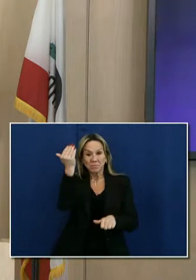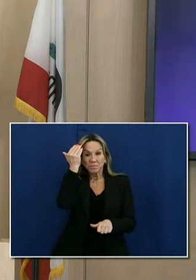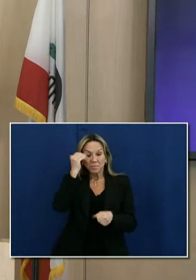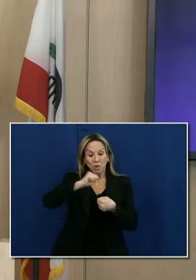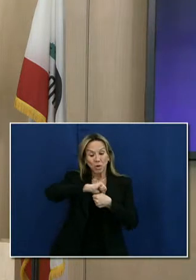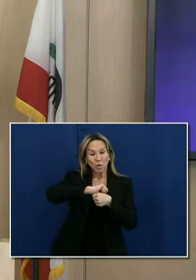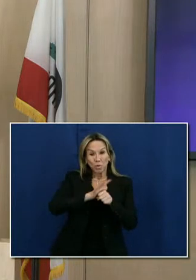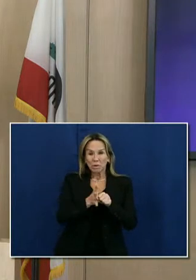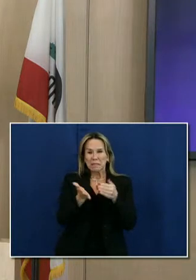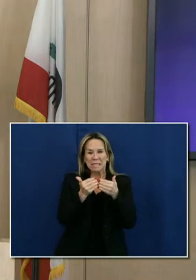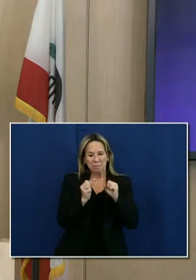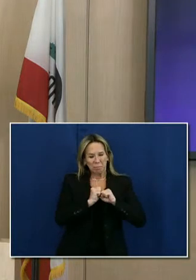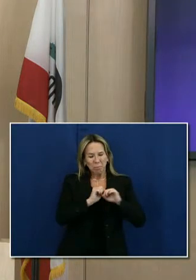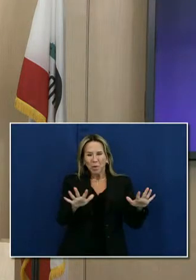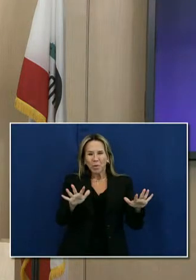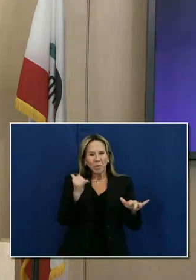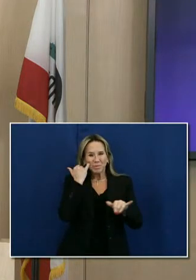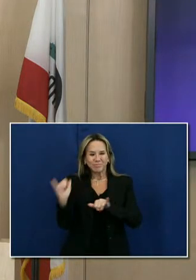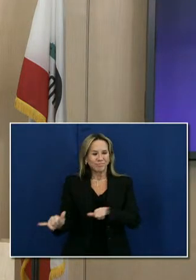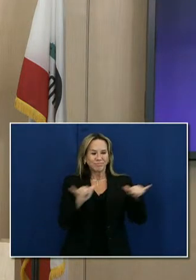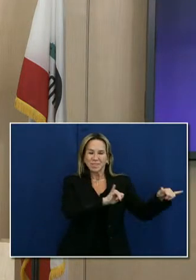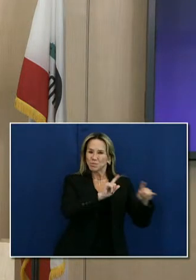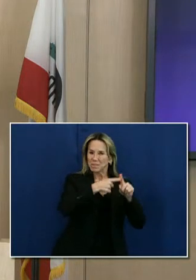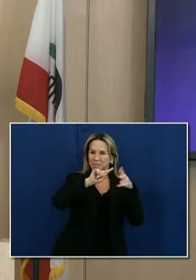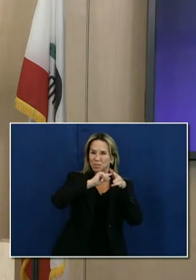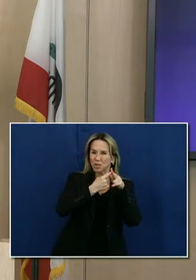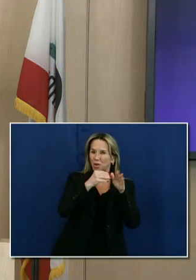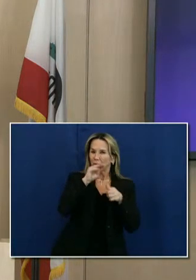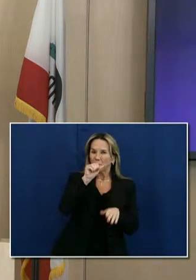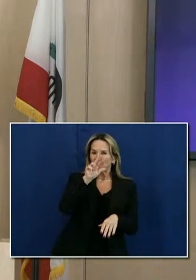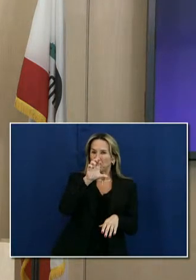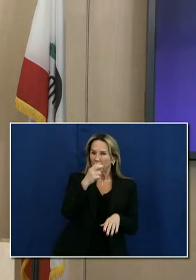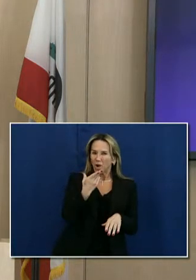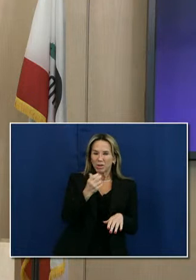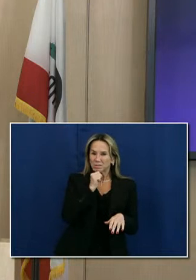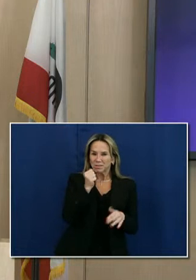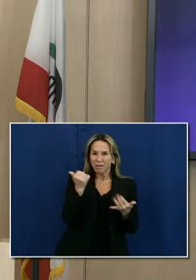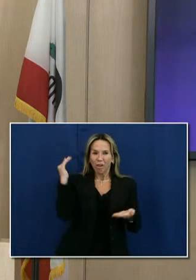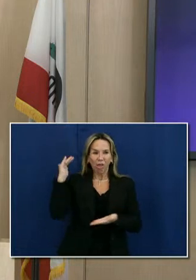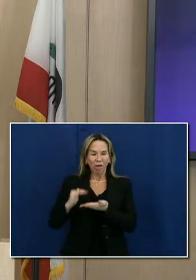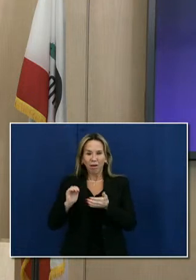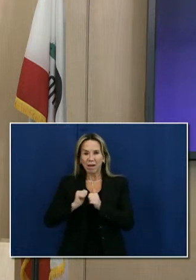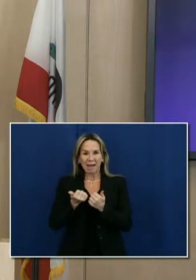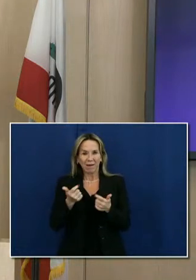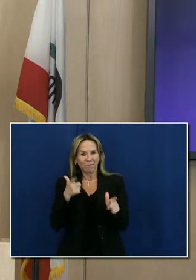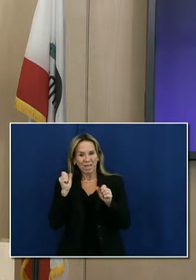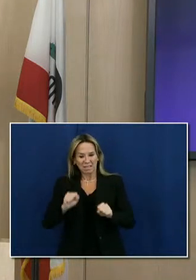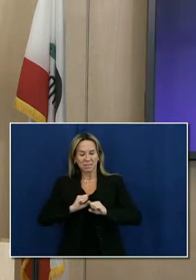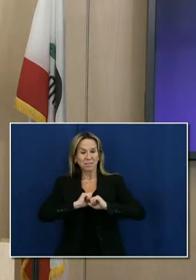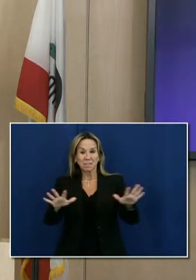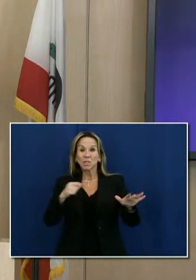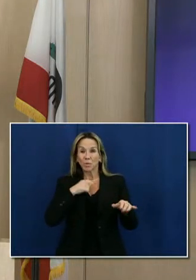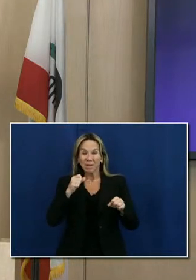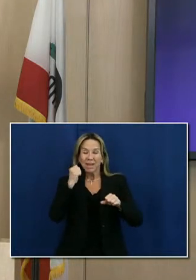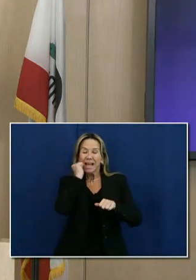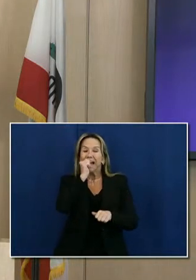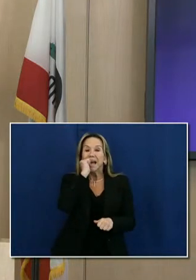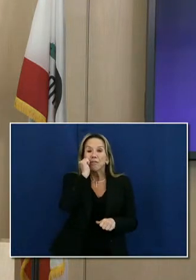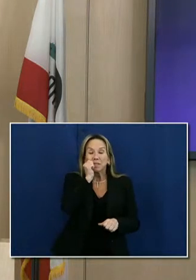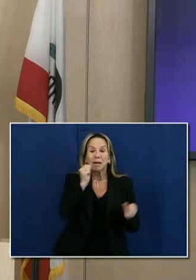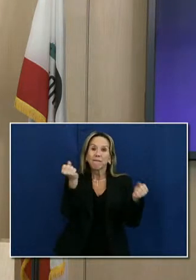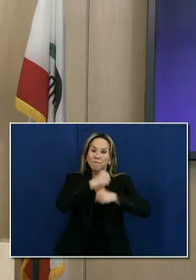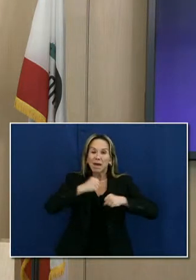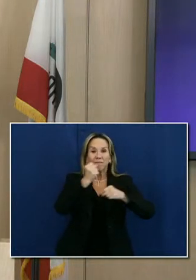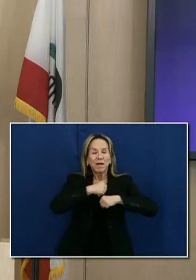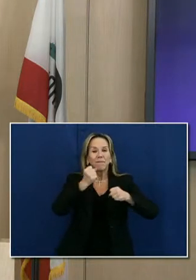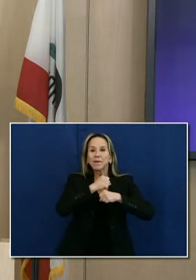just as contagious today as it was in March, and so we have to continue to fight every single day, both to save